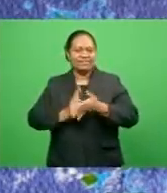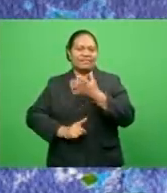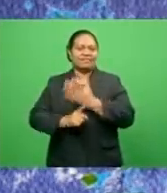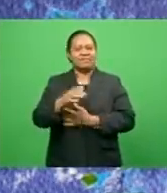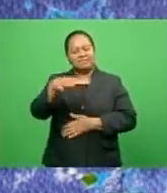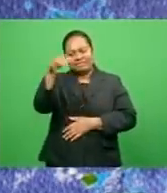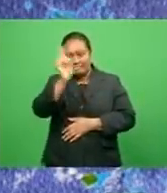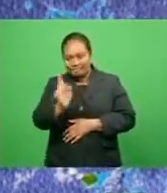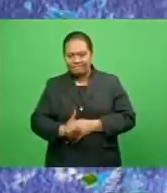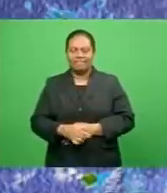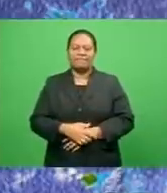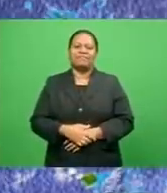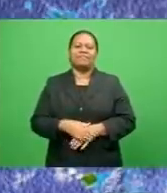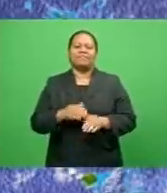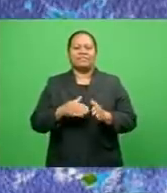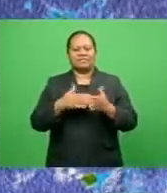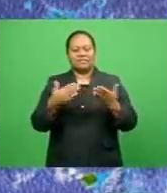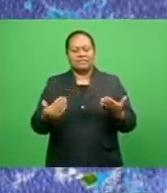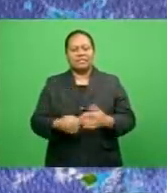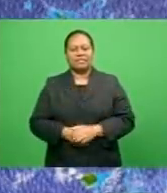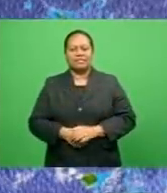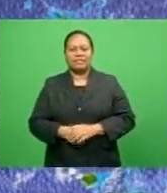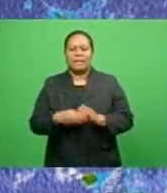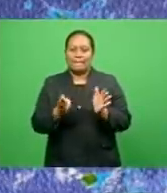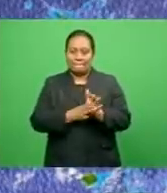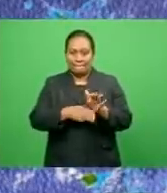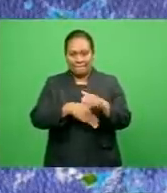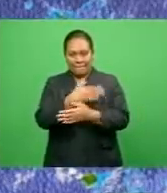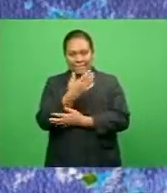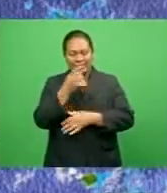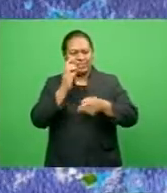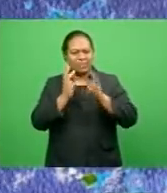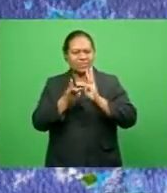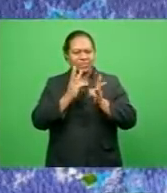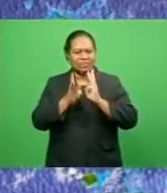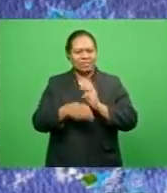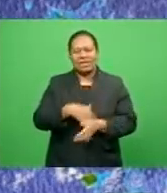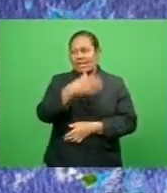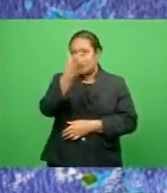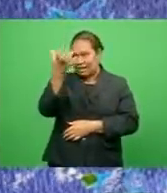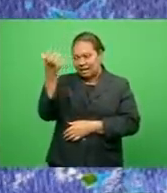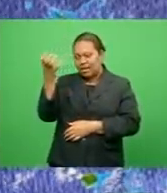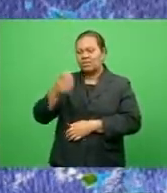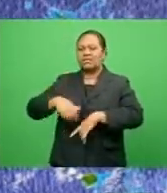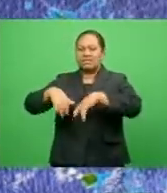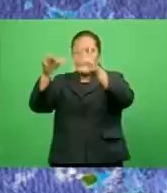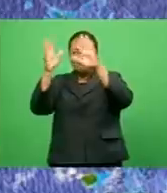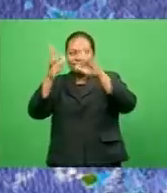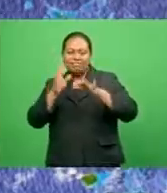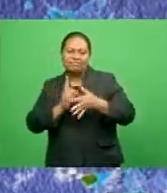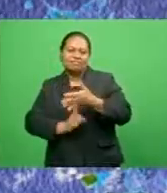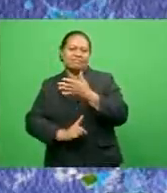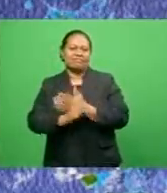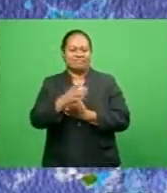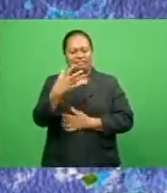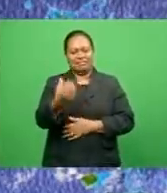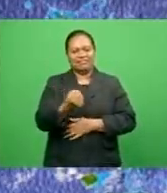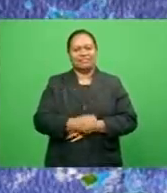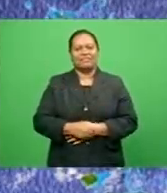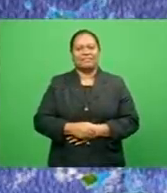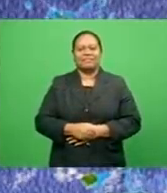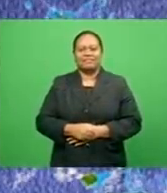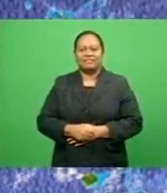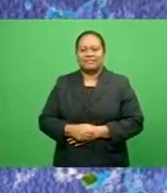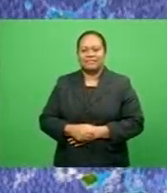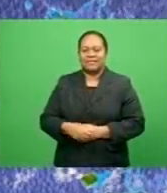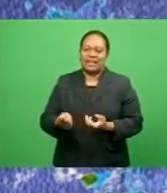elsewhere. And our further outlook, we're looking on to Monday. Expect cloudy periods with brief showers over the eastern parts and interior of the larger